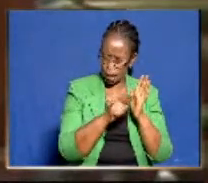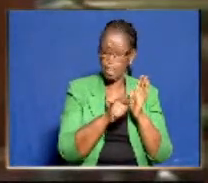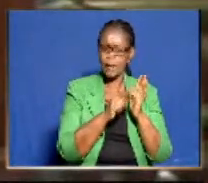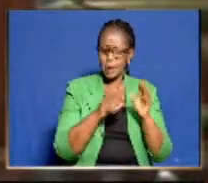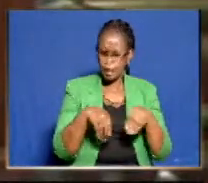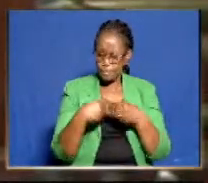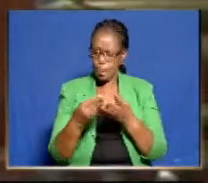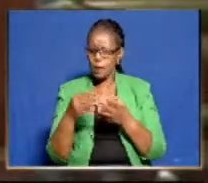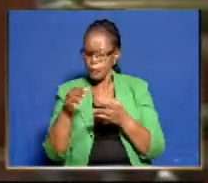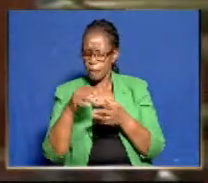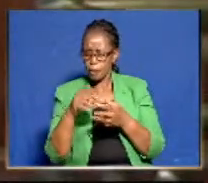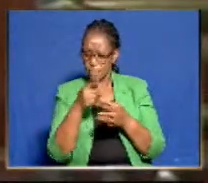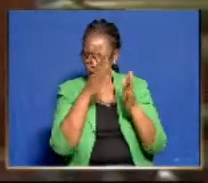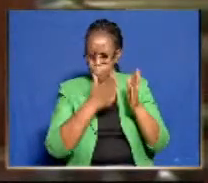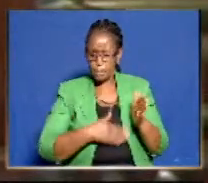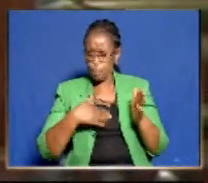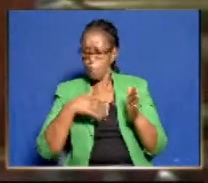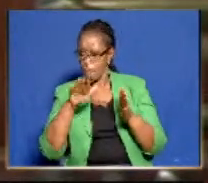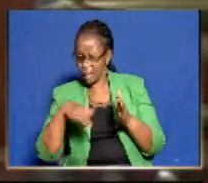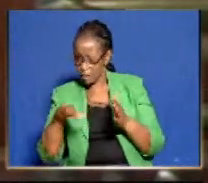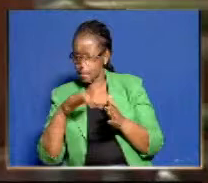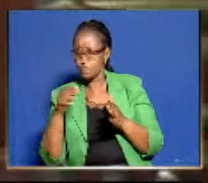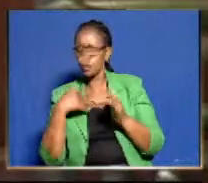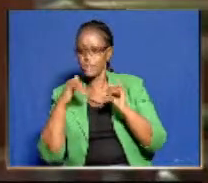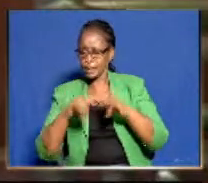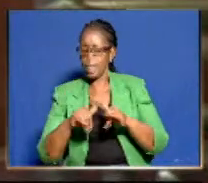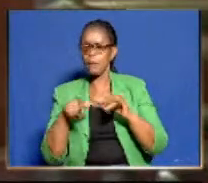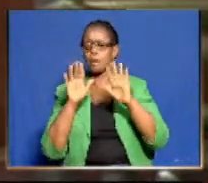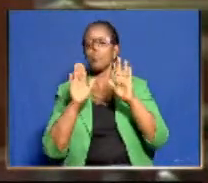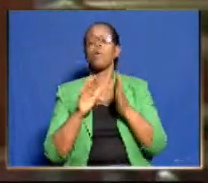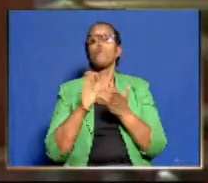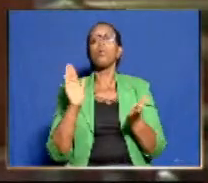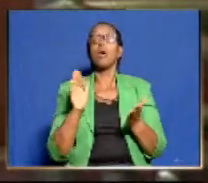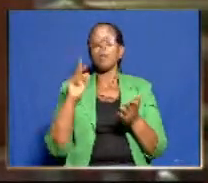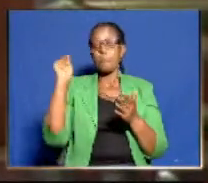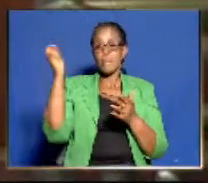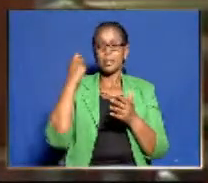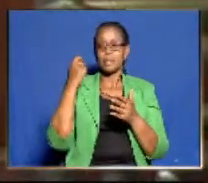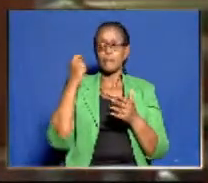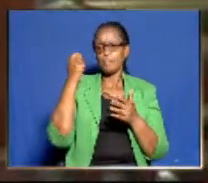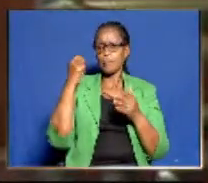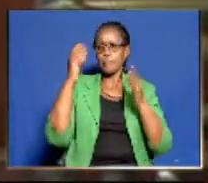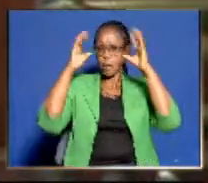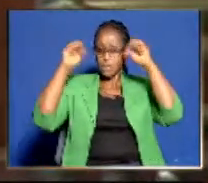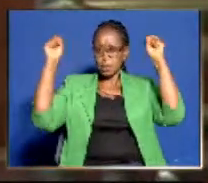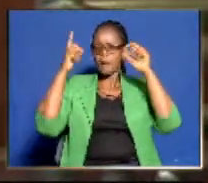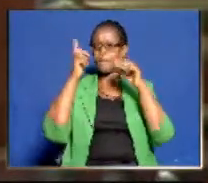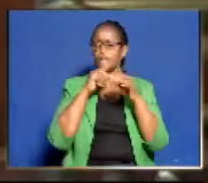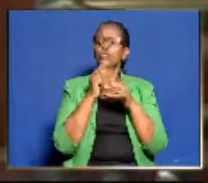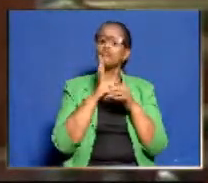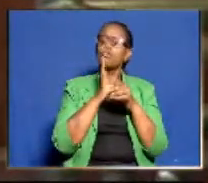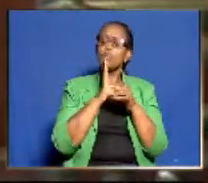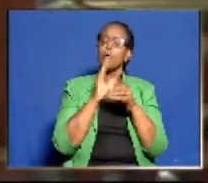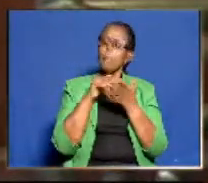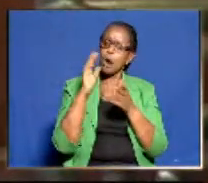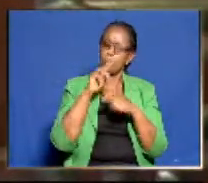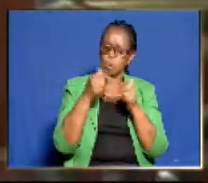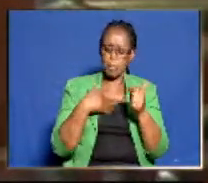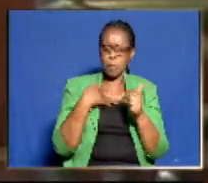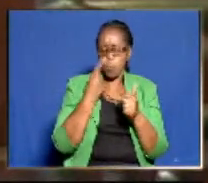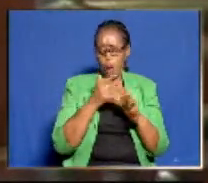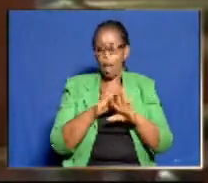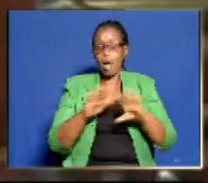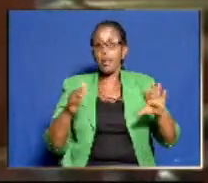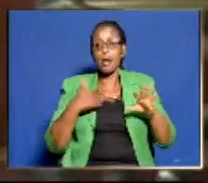the government. The President has really been very clear on settlement of people who are landless. And the committee has